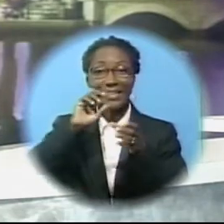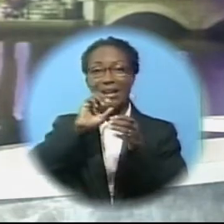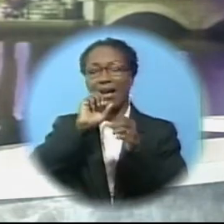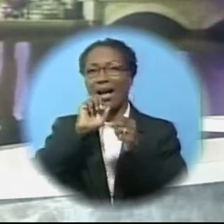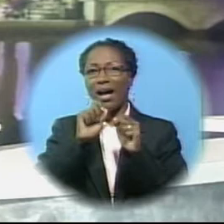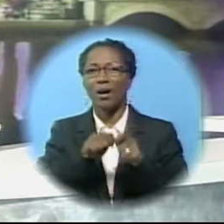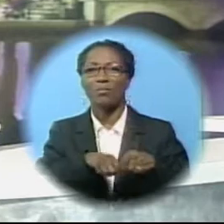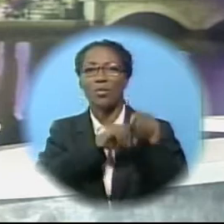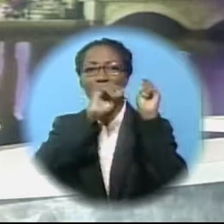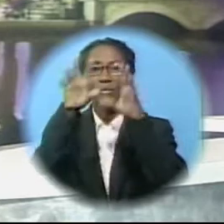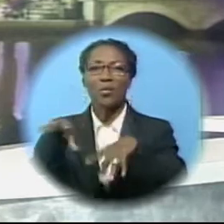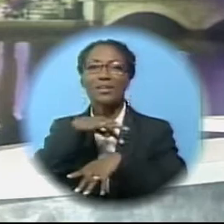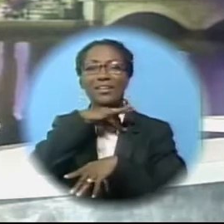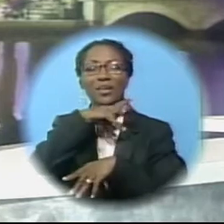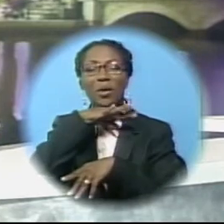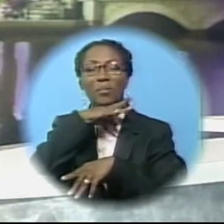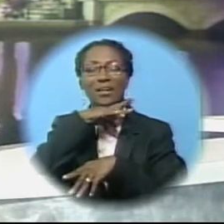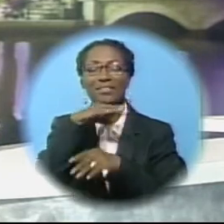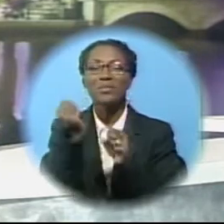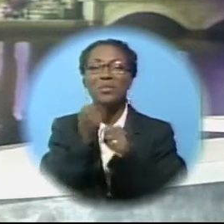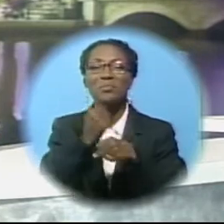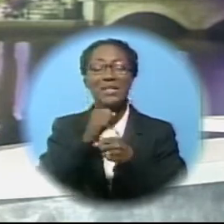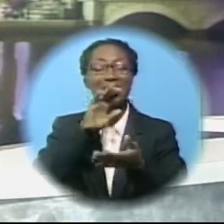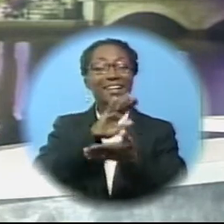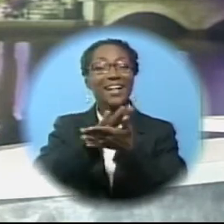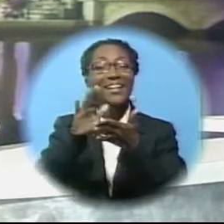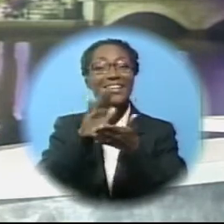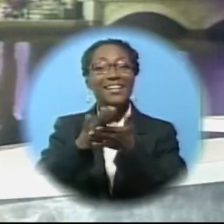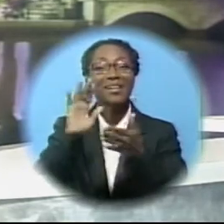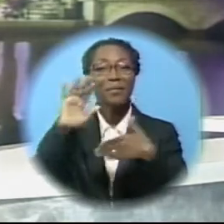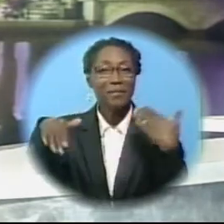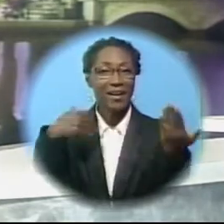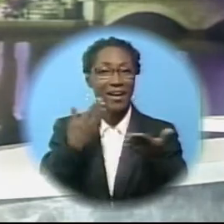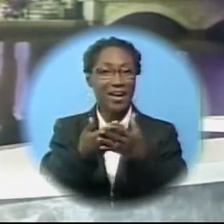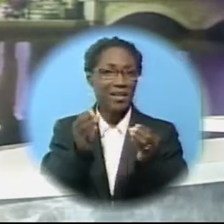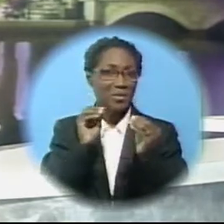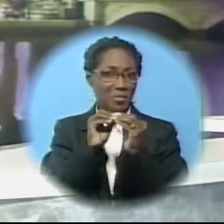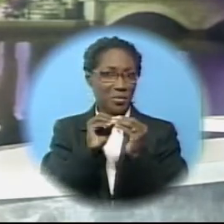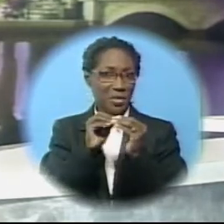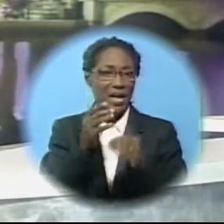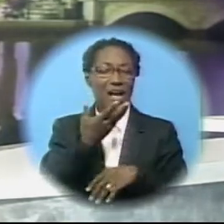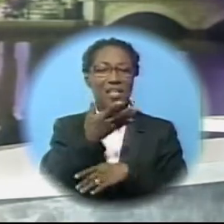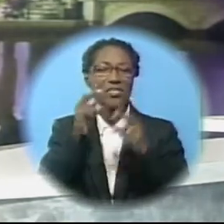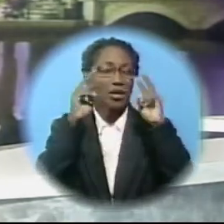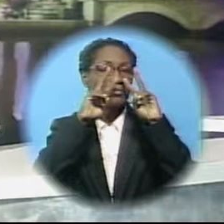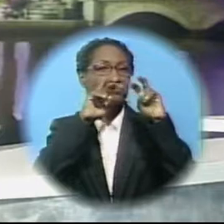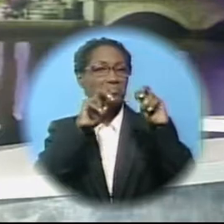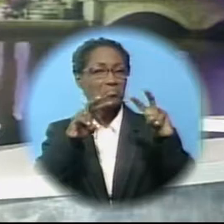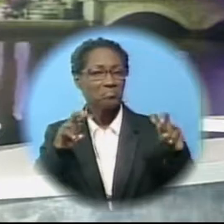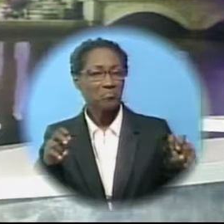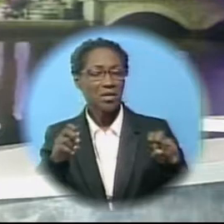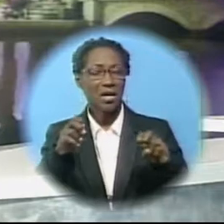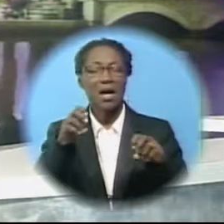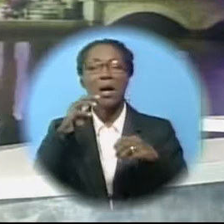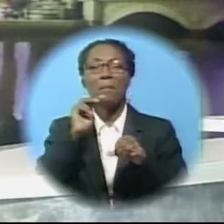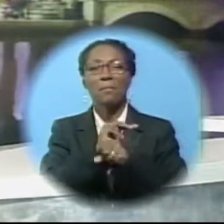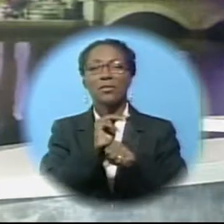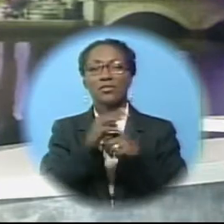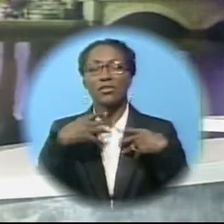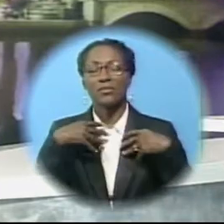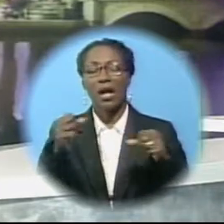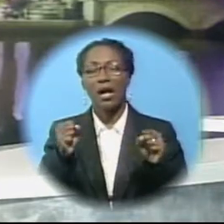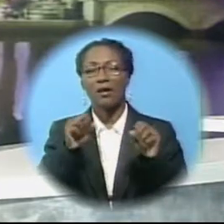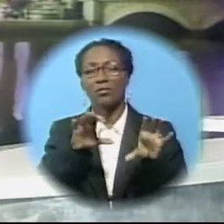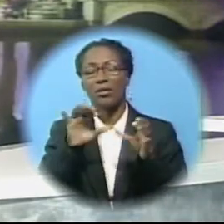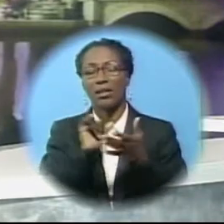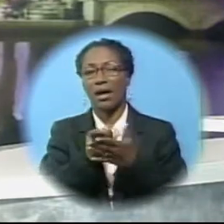the mess and more today. This follows stepped-up surveillance of illegal dumping sites by the Ministry of Health. Kent Jerson has the